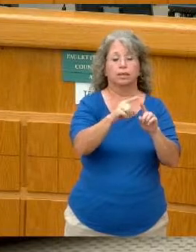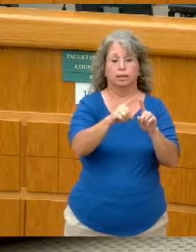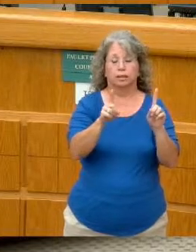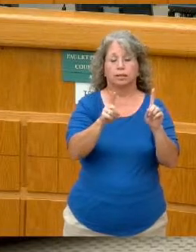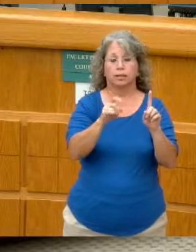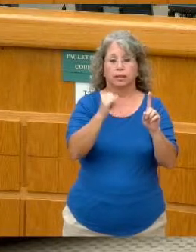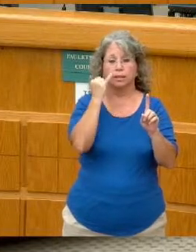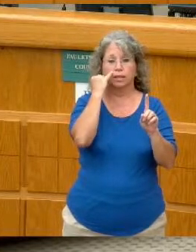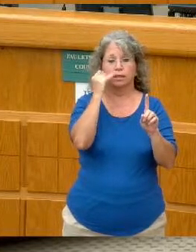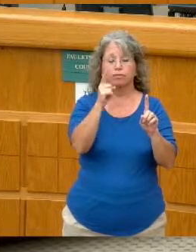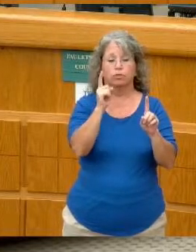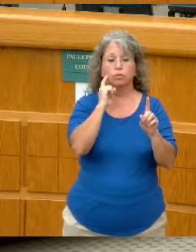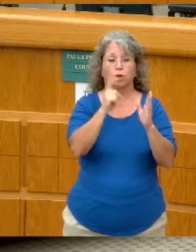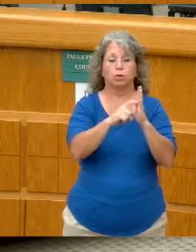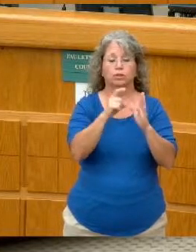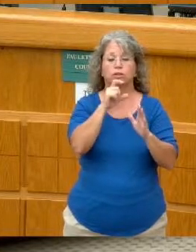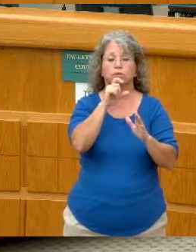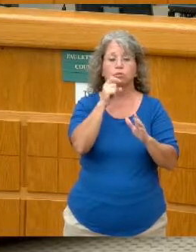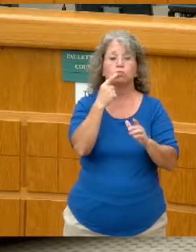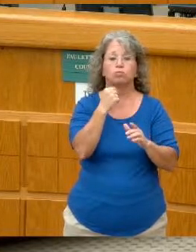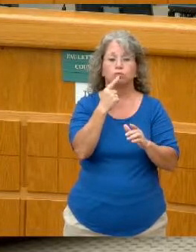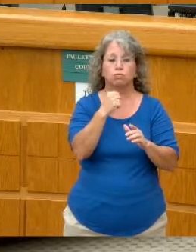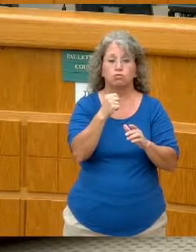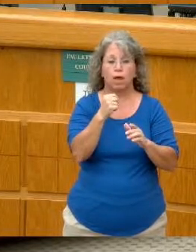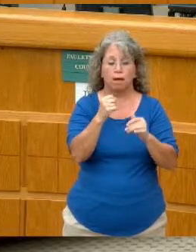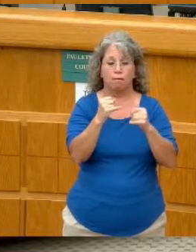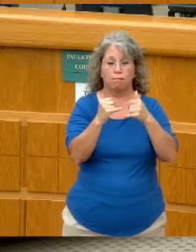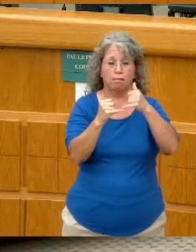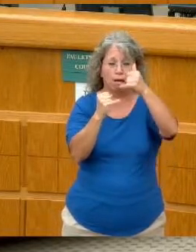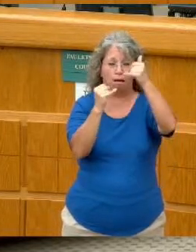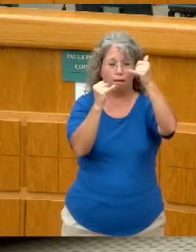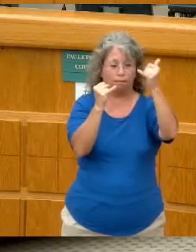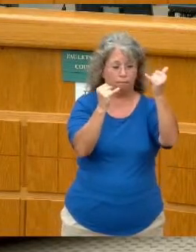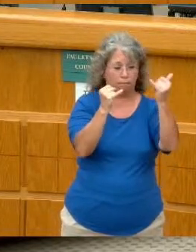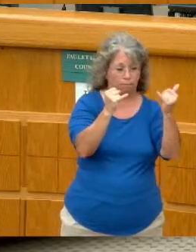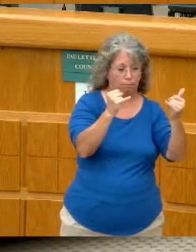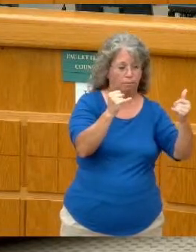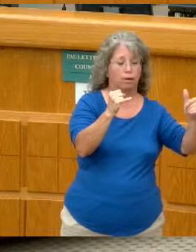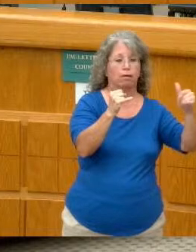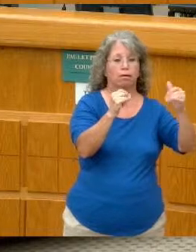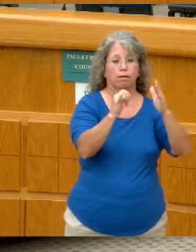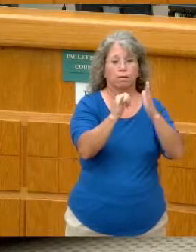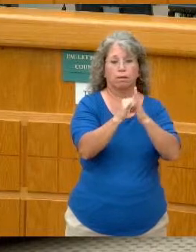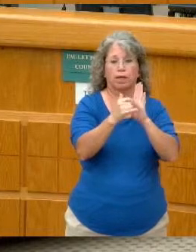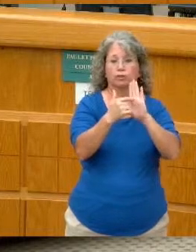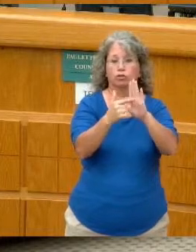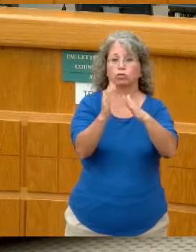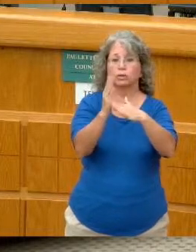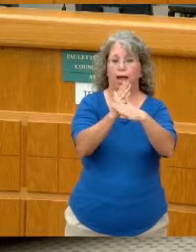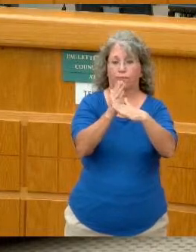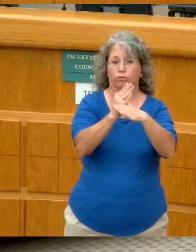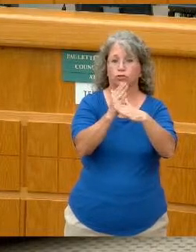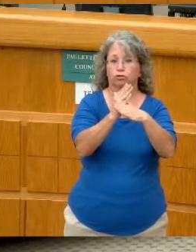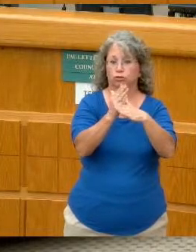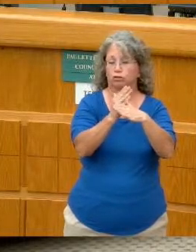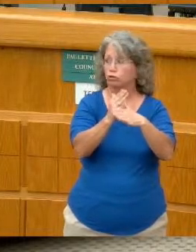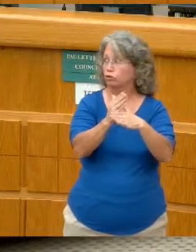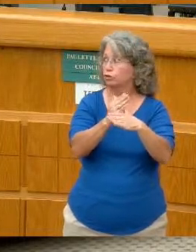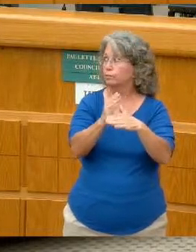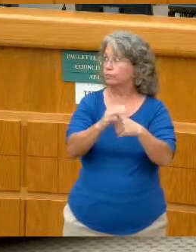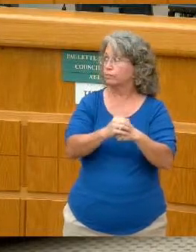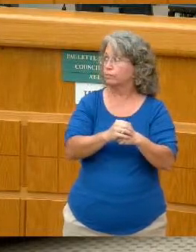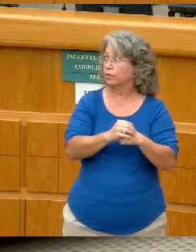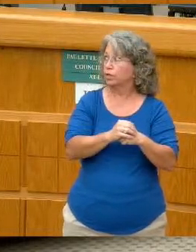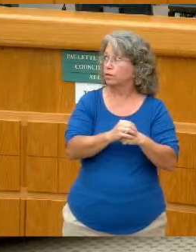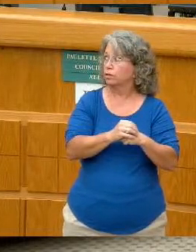an ascending of the peak and then reaching of the peak, and now we're slowly descending. And you can see down here, it's kind of flattening out a little